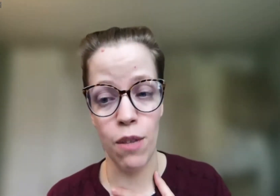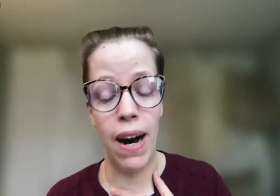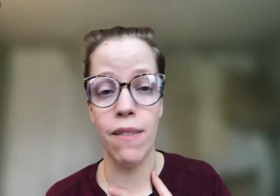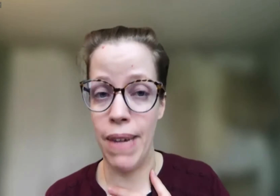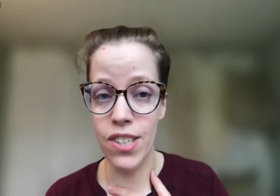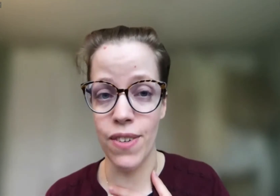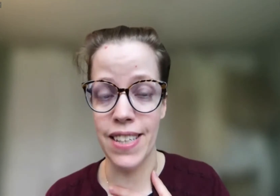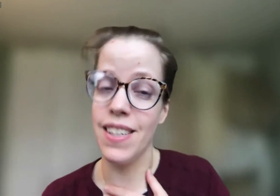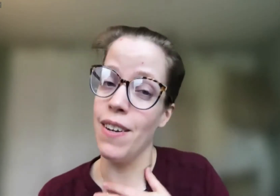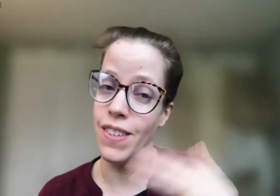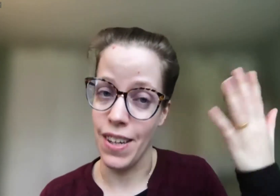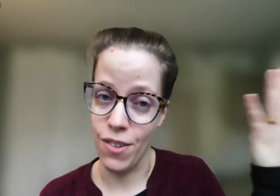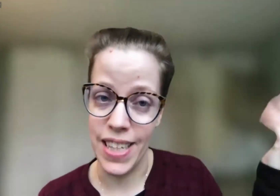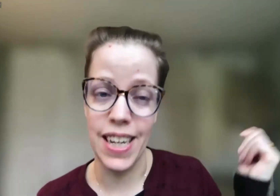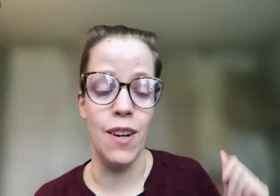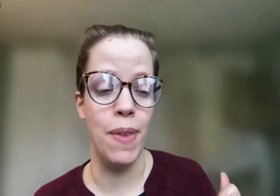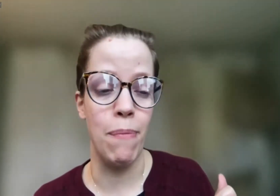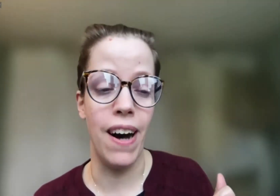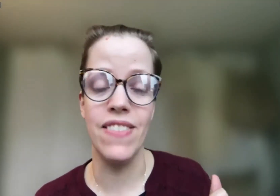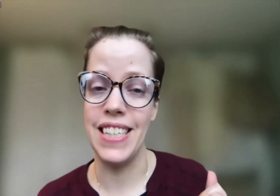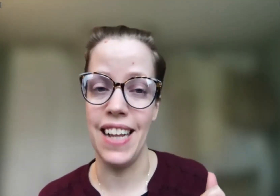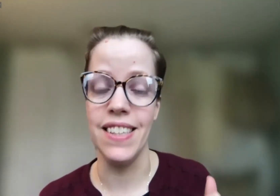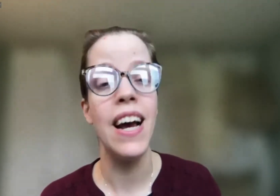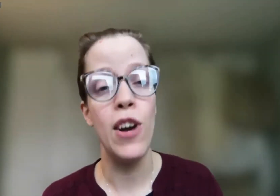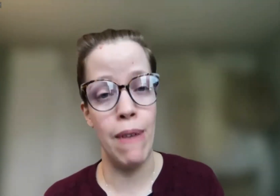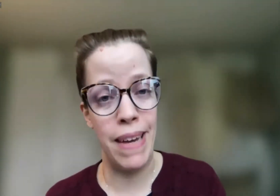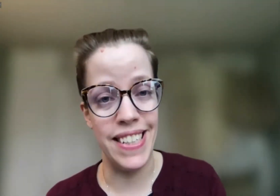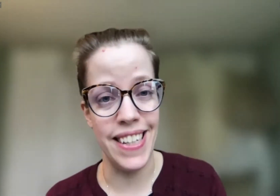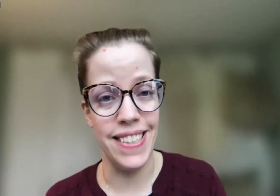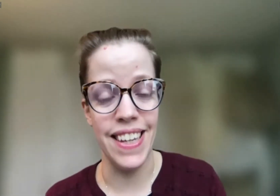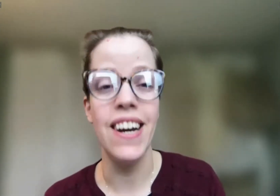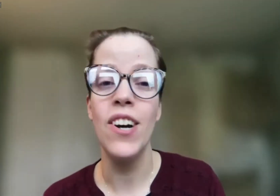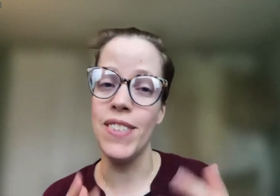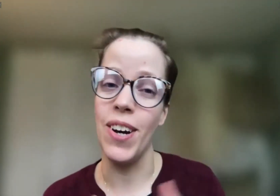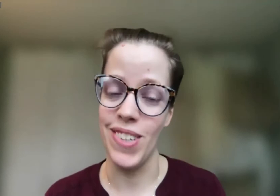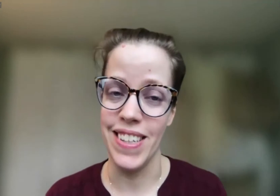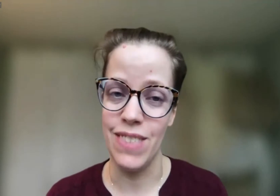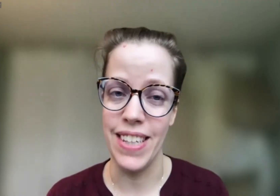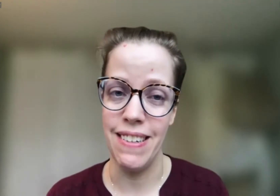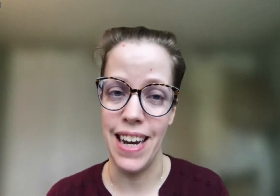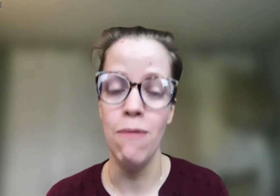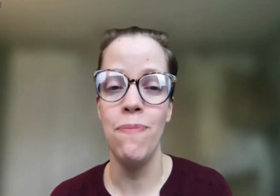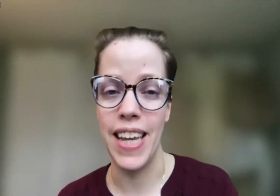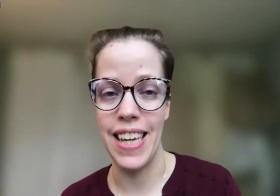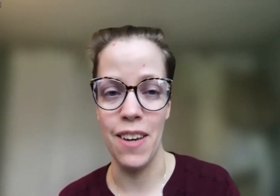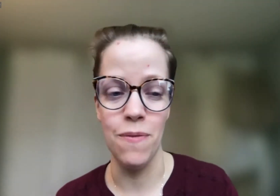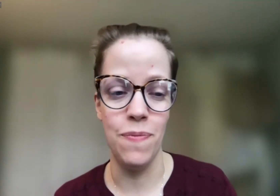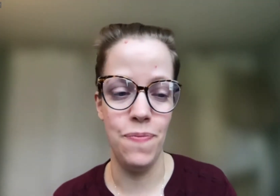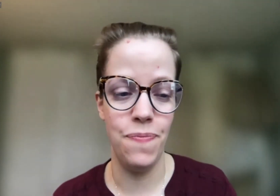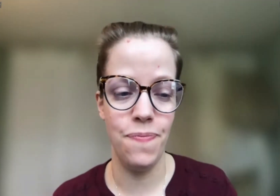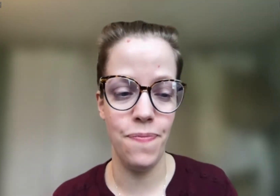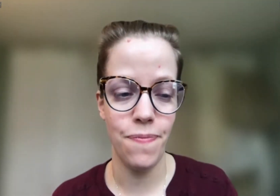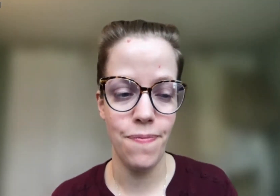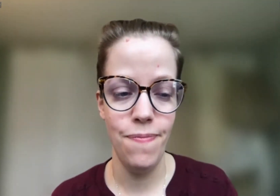delighted to be part of mentoring a great part of that talent with my mentee Dee, who is also going to speak to you now. Thank you.